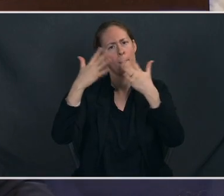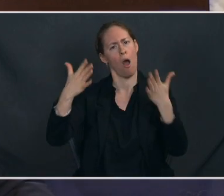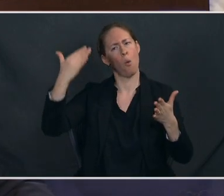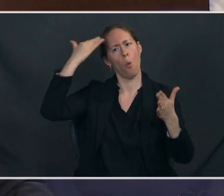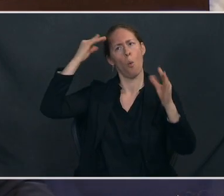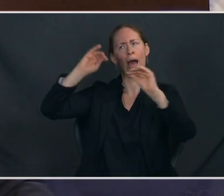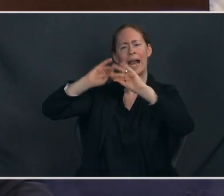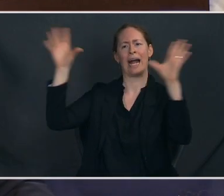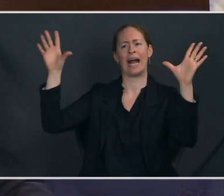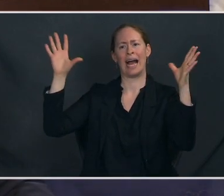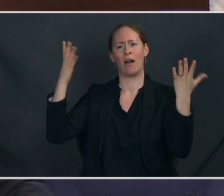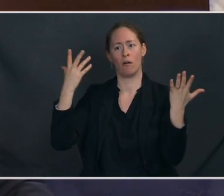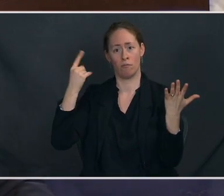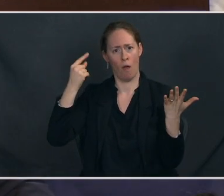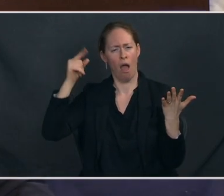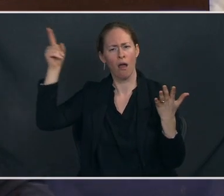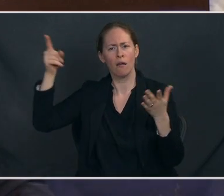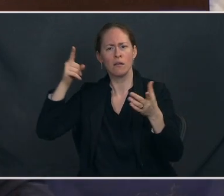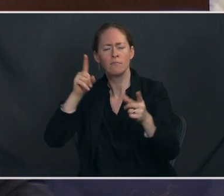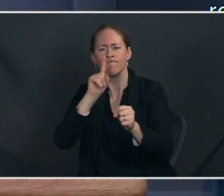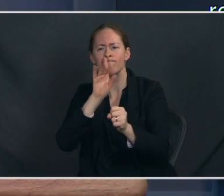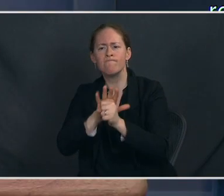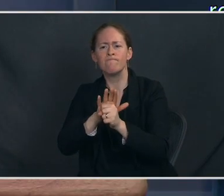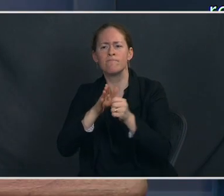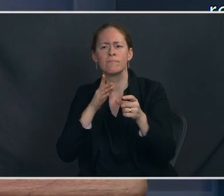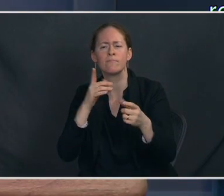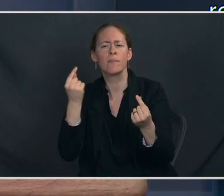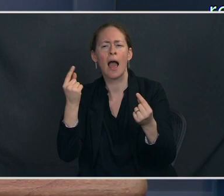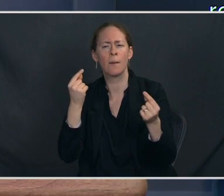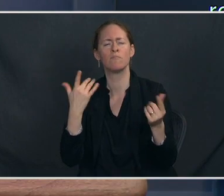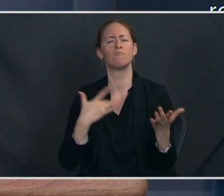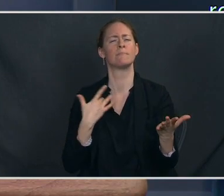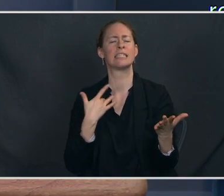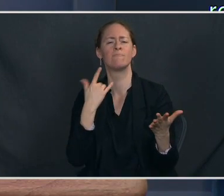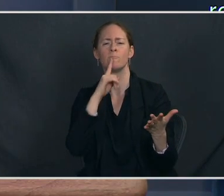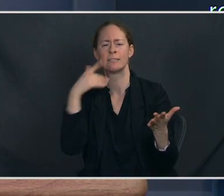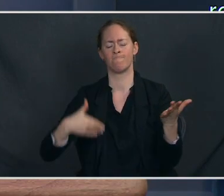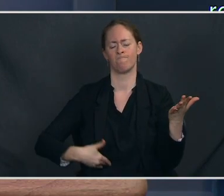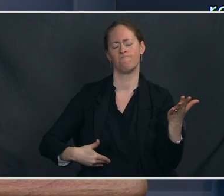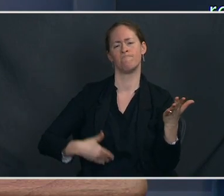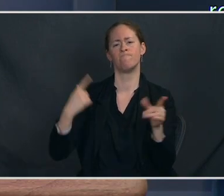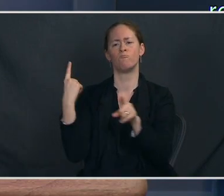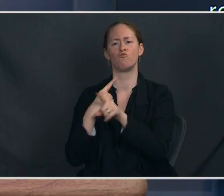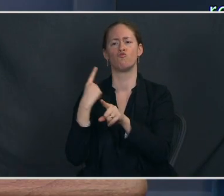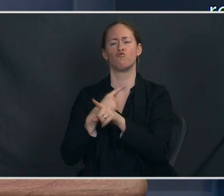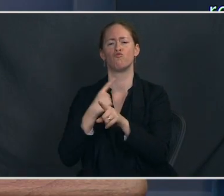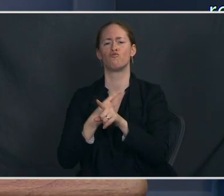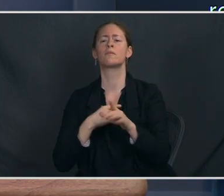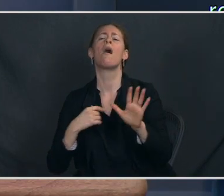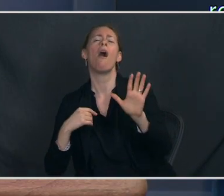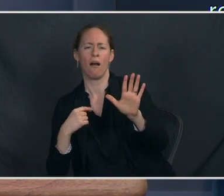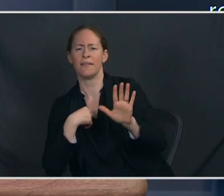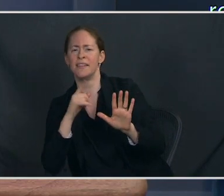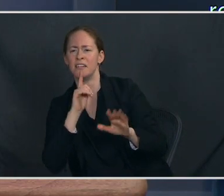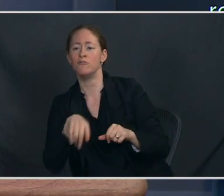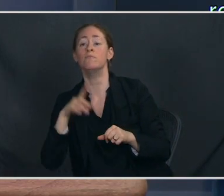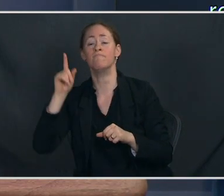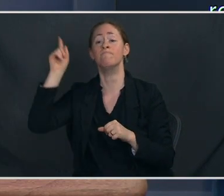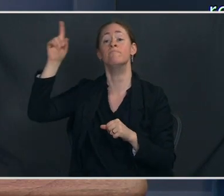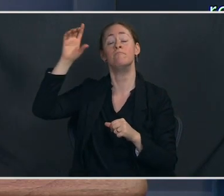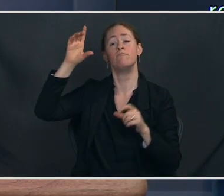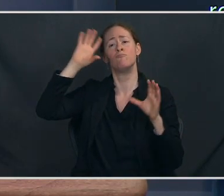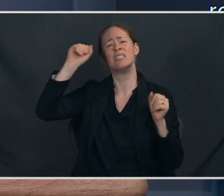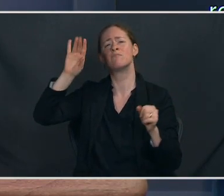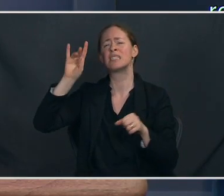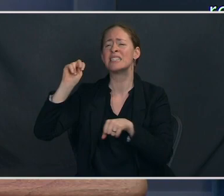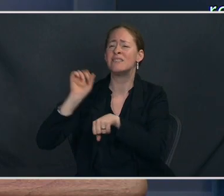telling them, when should we expect that takes place? Well, the president is certainly pushing his team every day to deliver